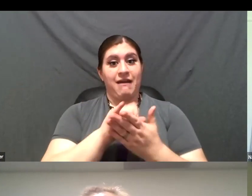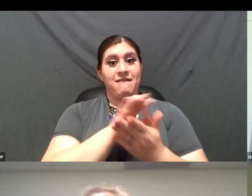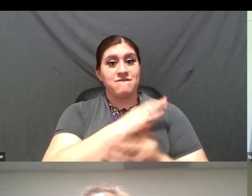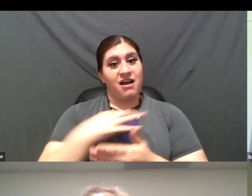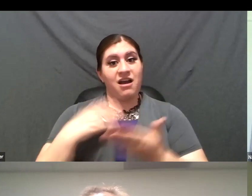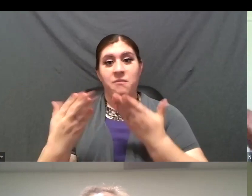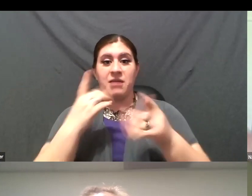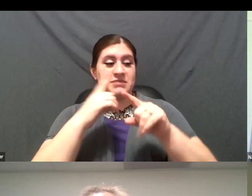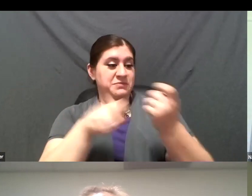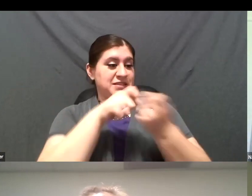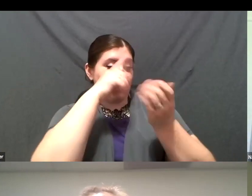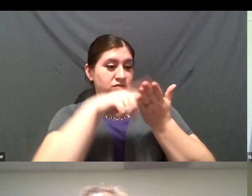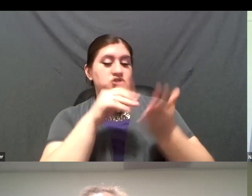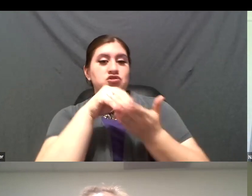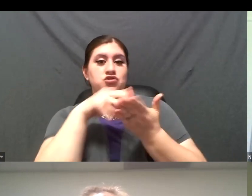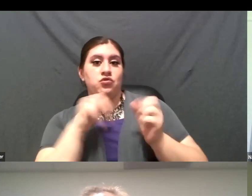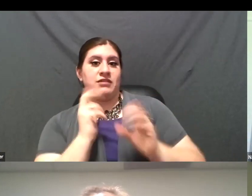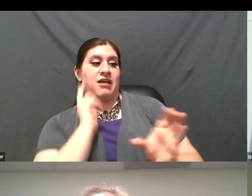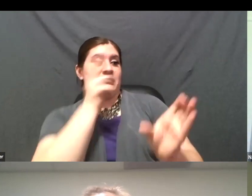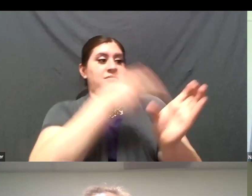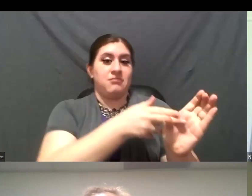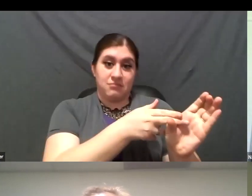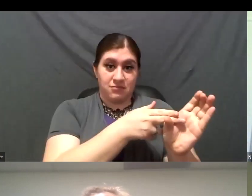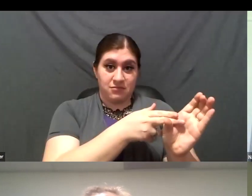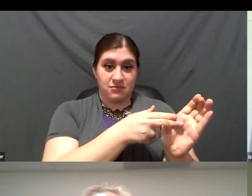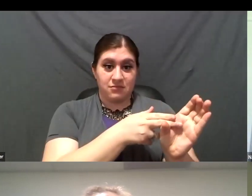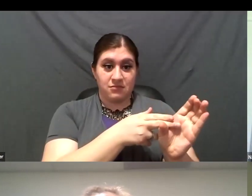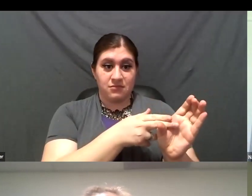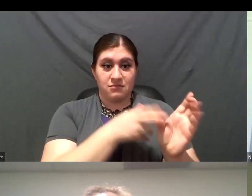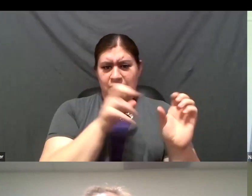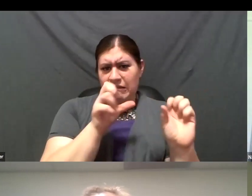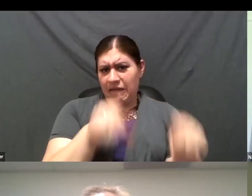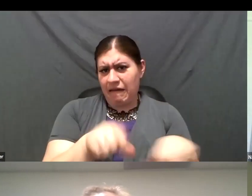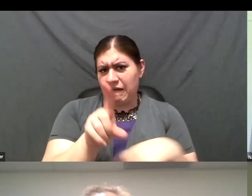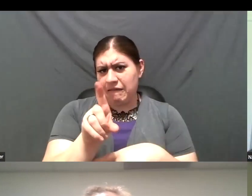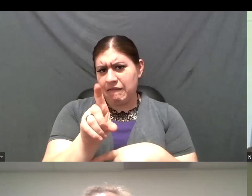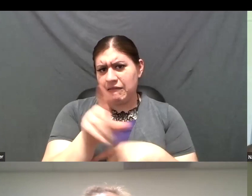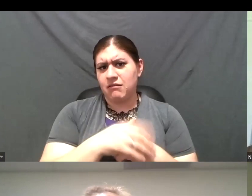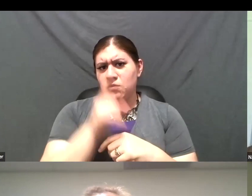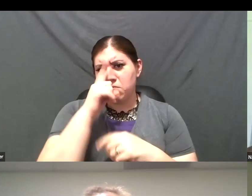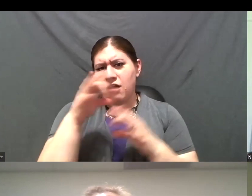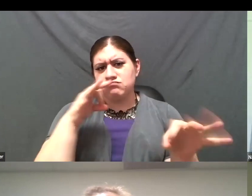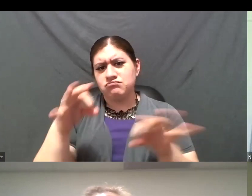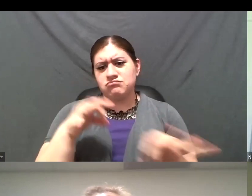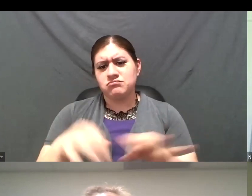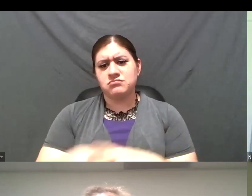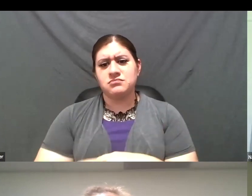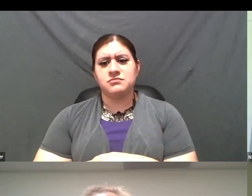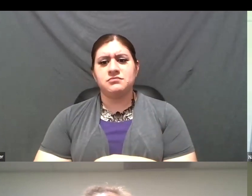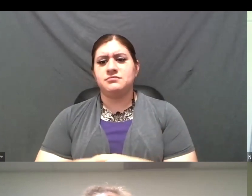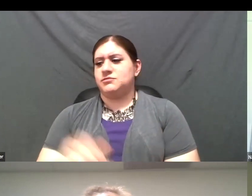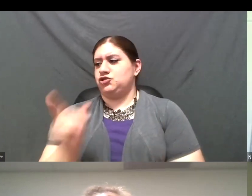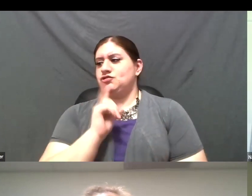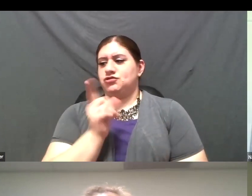doing certain research and a student can kind of jump in on that or Sure. some kind of along those lines. Could you give some more information on that? Sure.